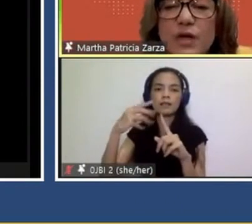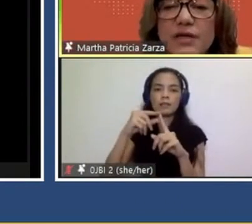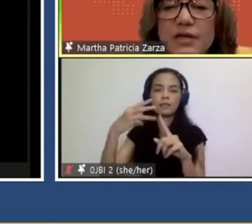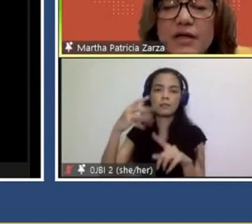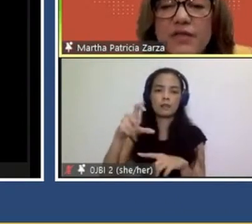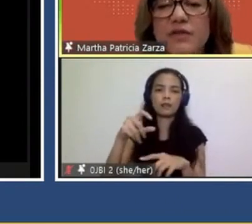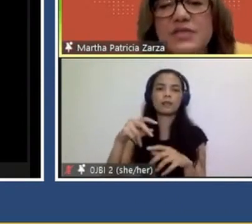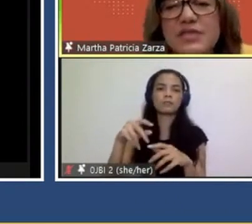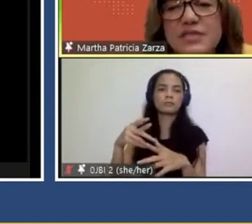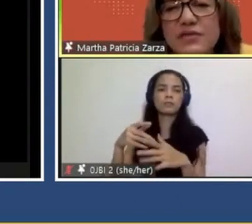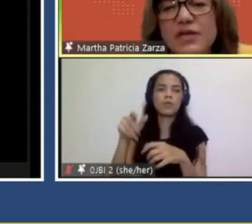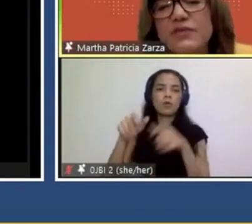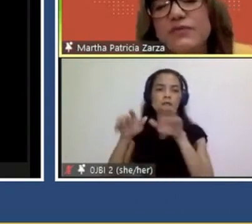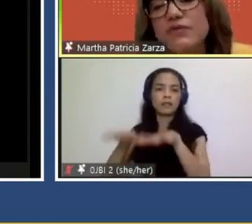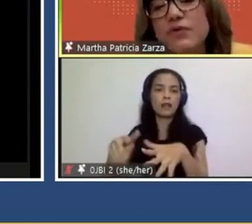population of